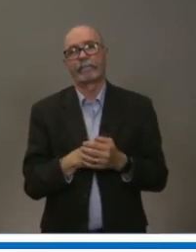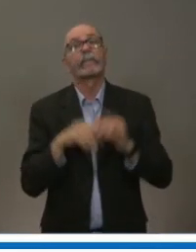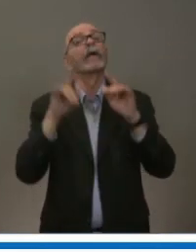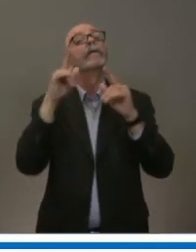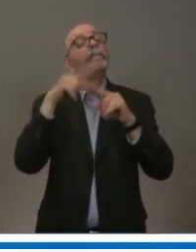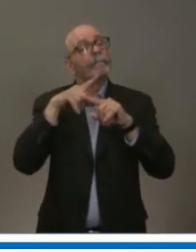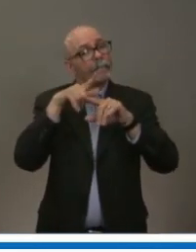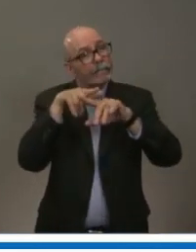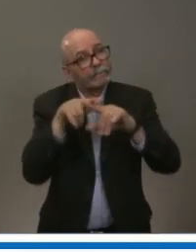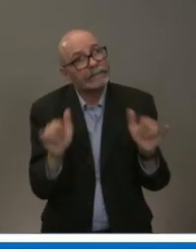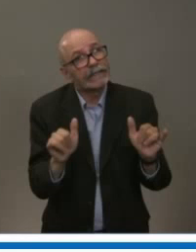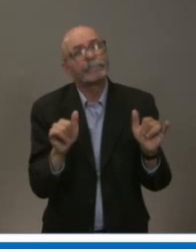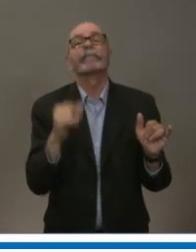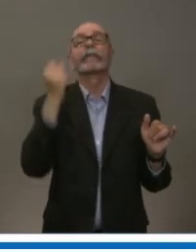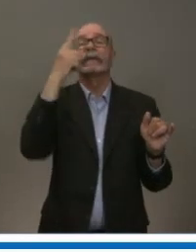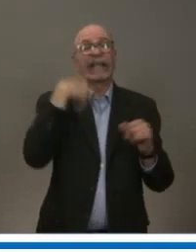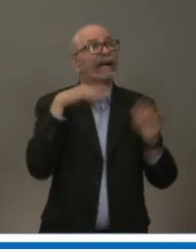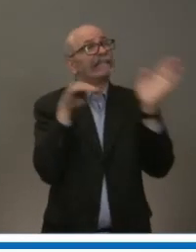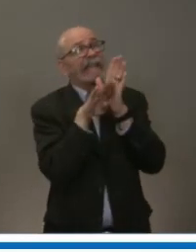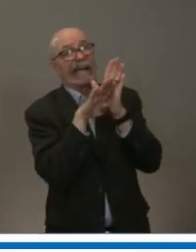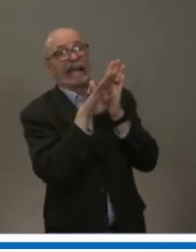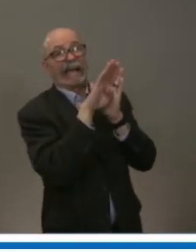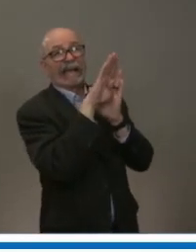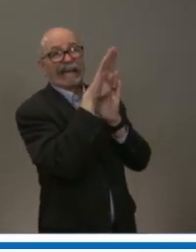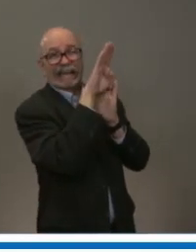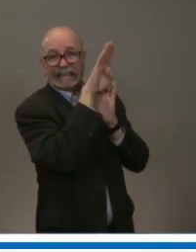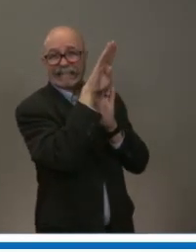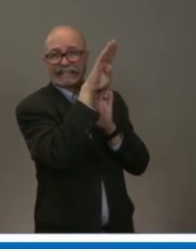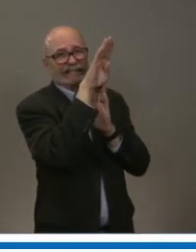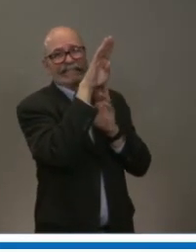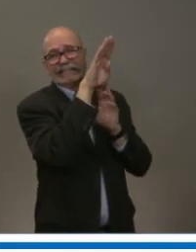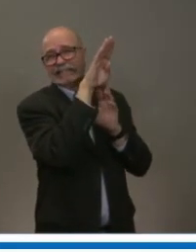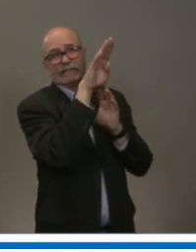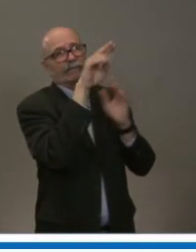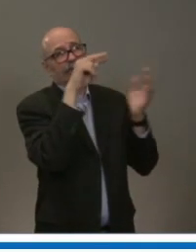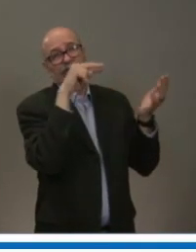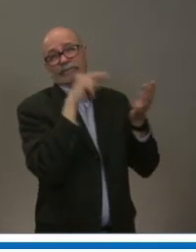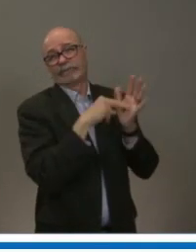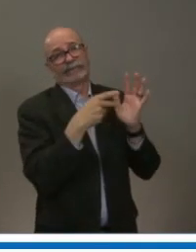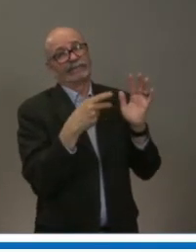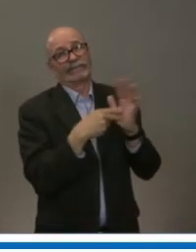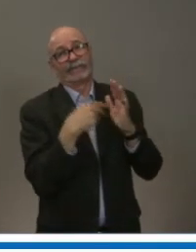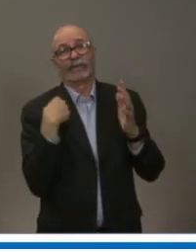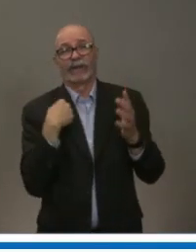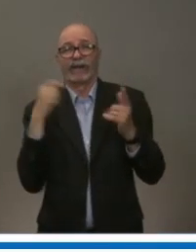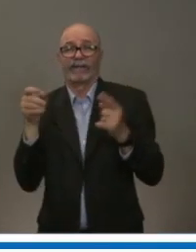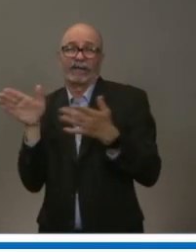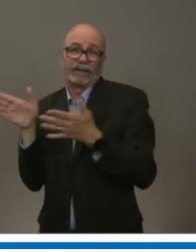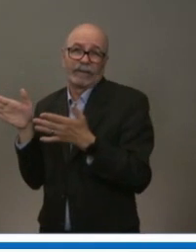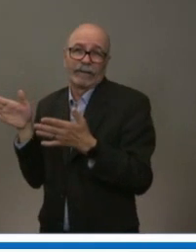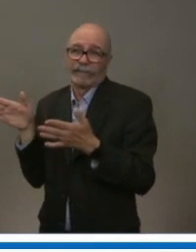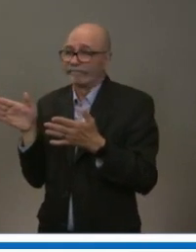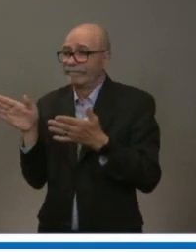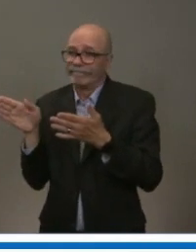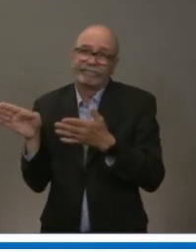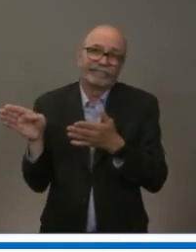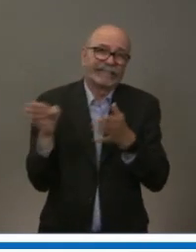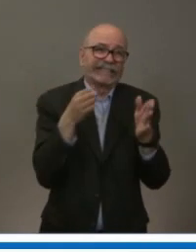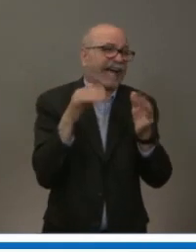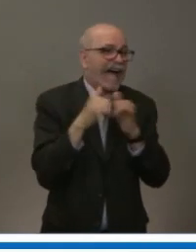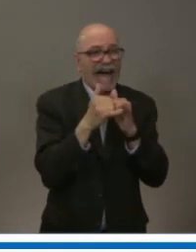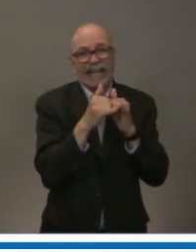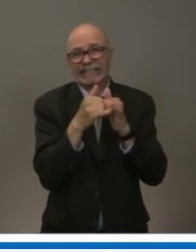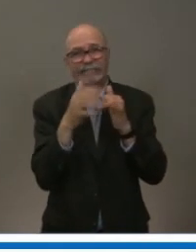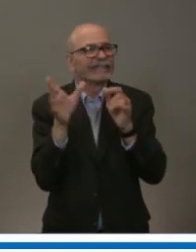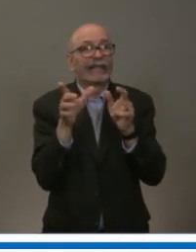huge spike would cause hundreds of preventable deaths, not just directly from COVID, but there would be